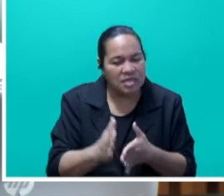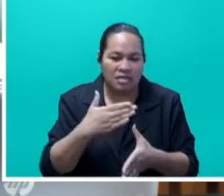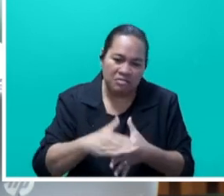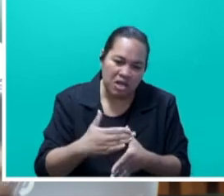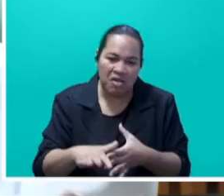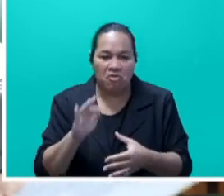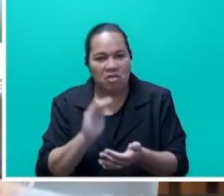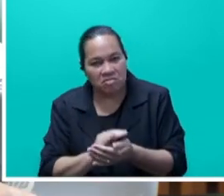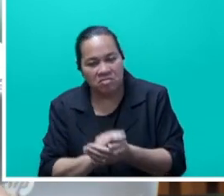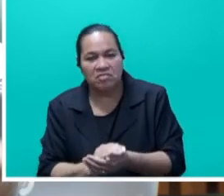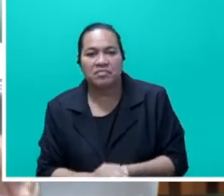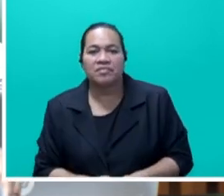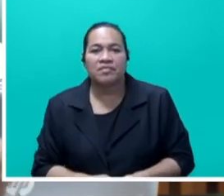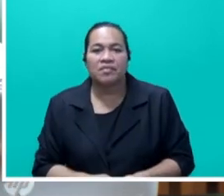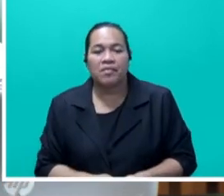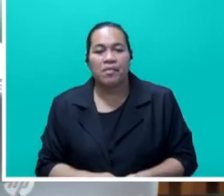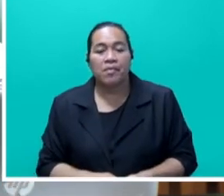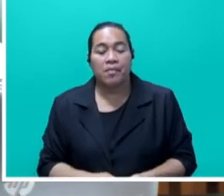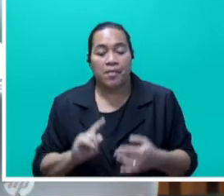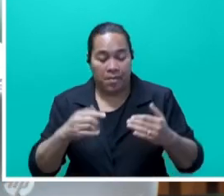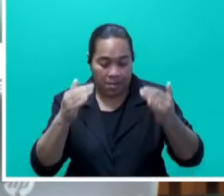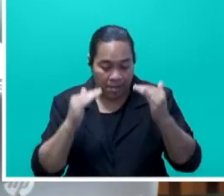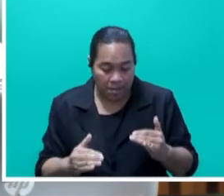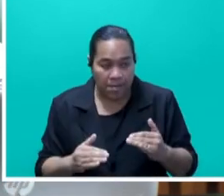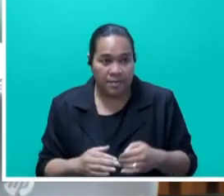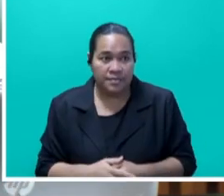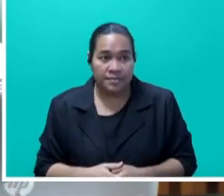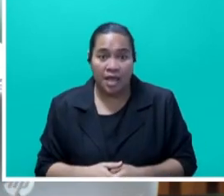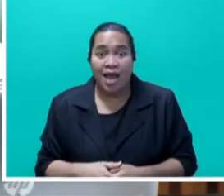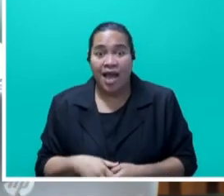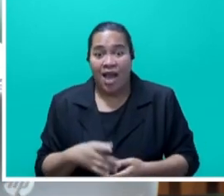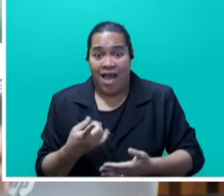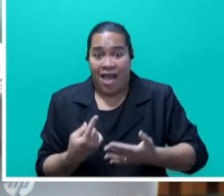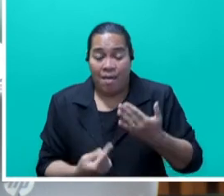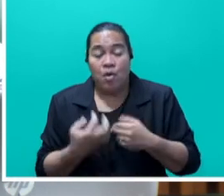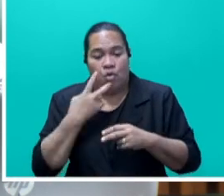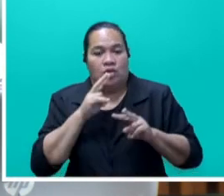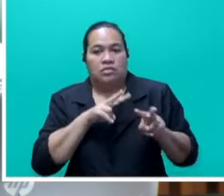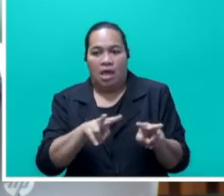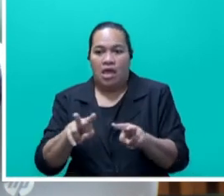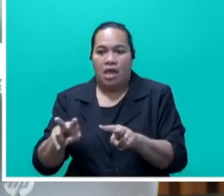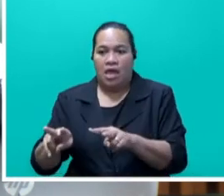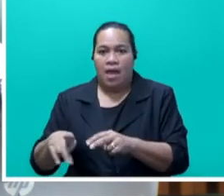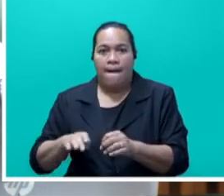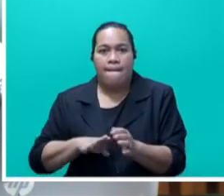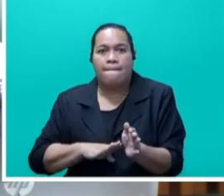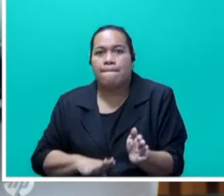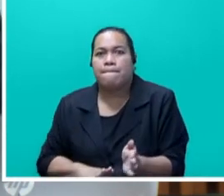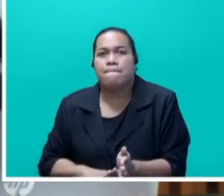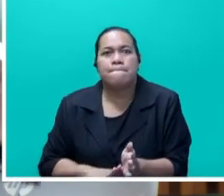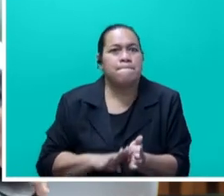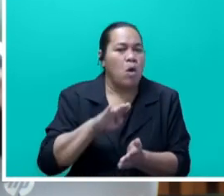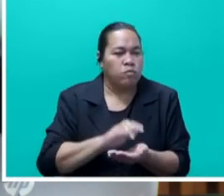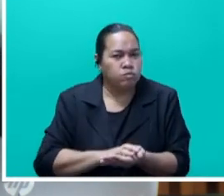cassava, horticultural crops, Mr. Speaker. Mr. Speaker, in this way, we will see a bumper increase in production.